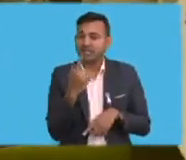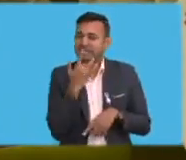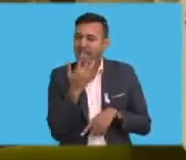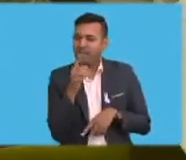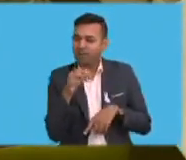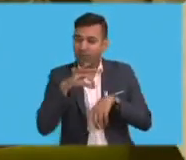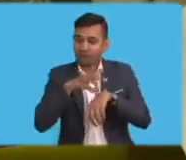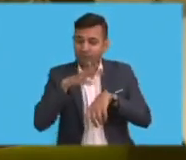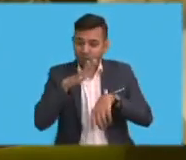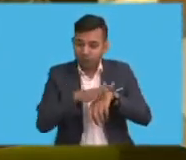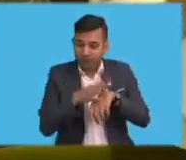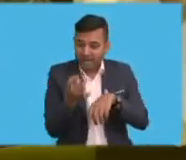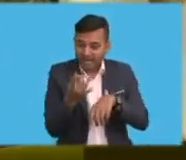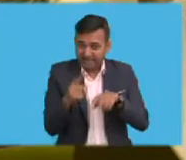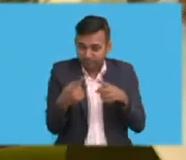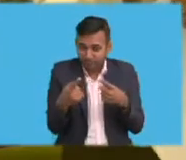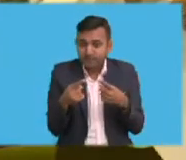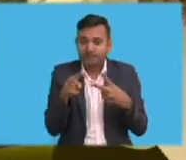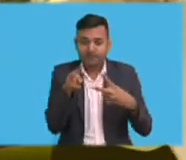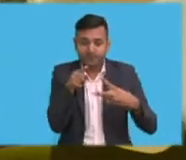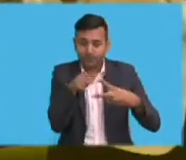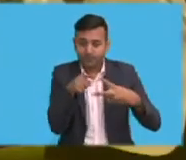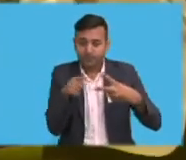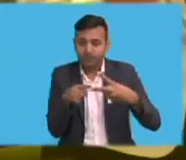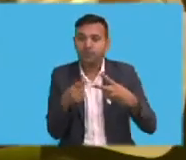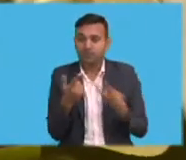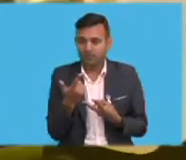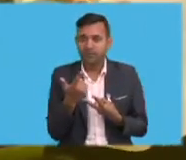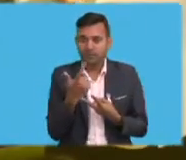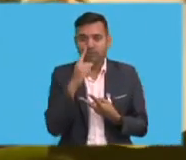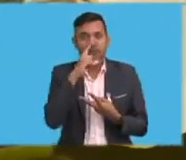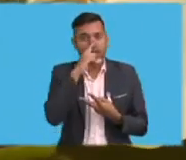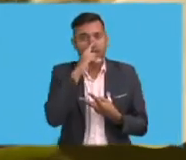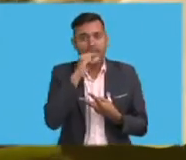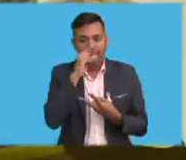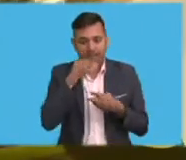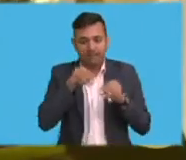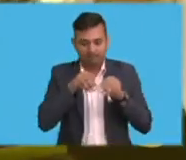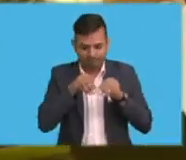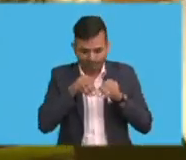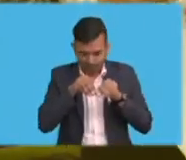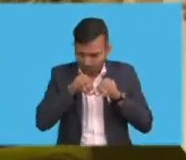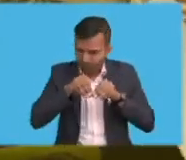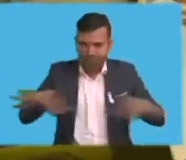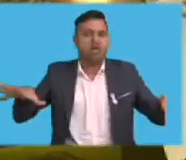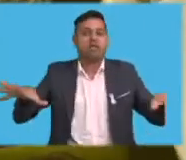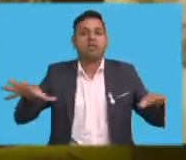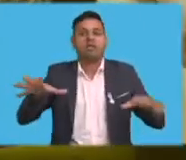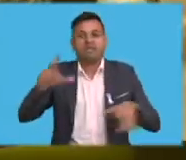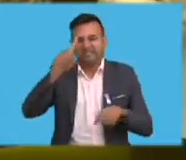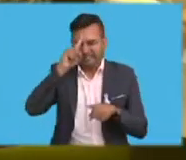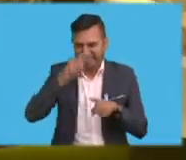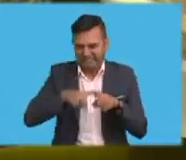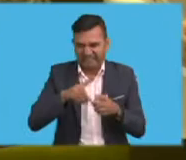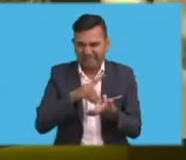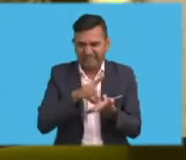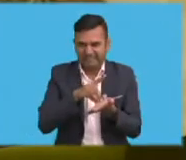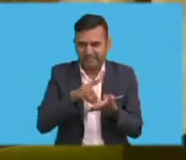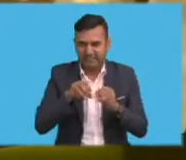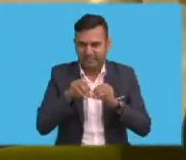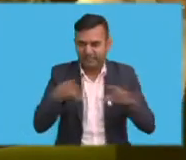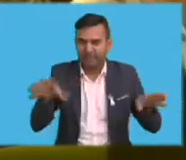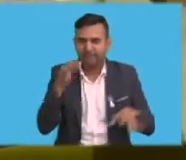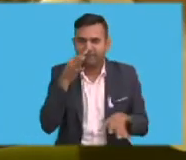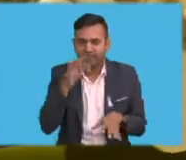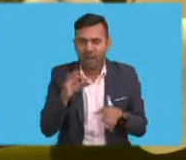two that cause dengue. The rest of them are nuisance mosquitoes, so they would come and bite you, whether it's in the hospital or whether it's your home, whether